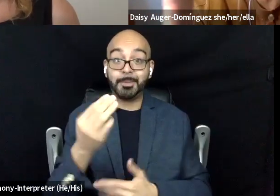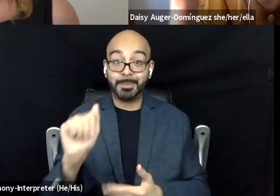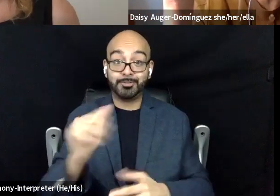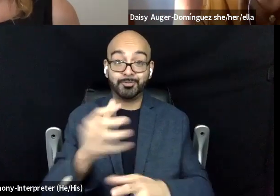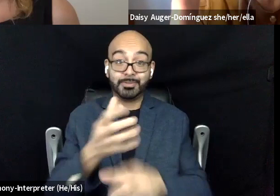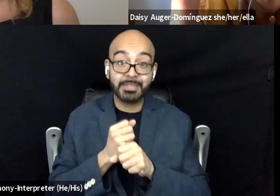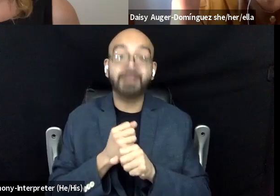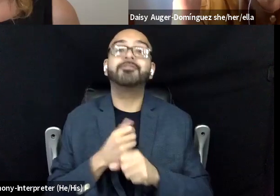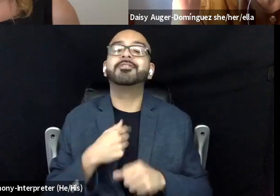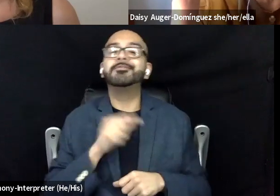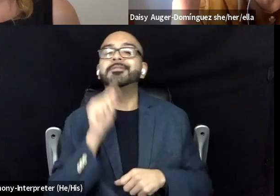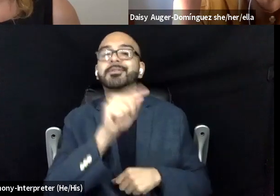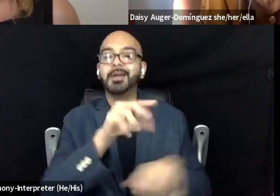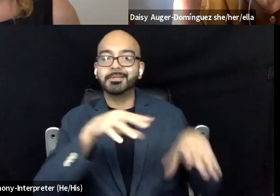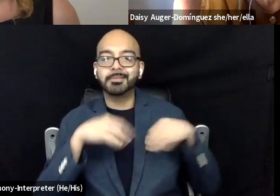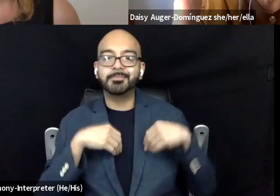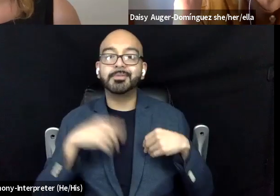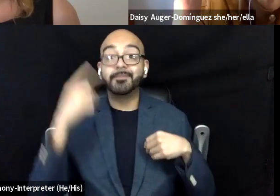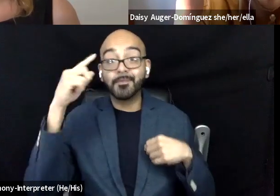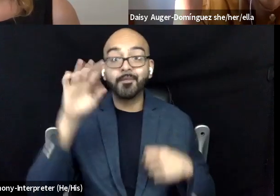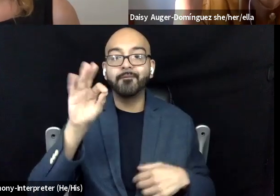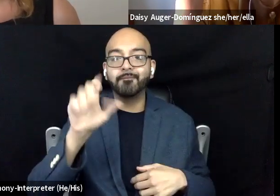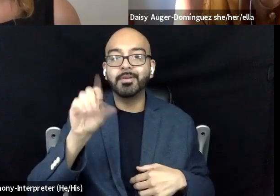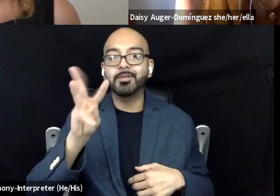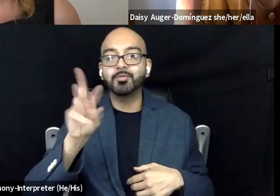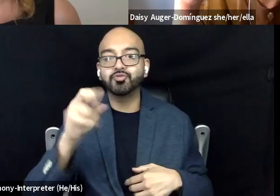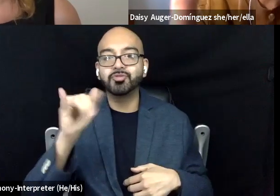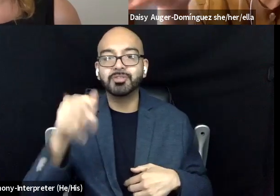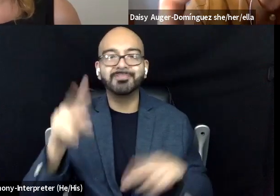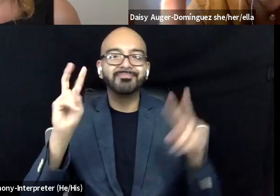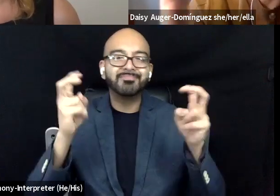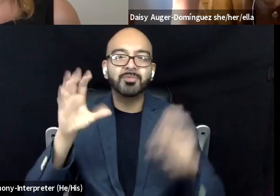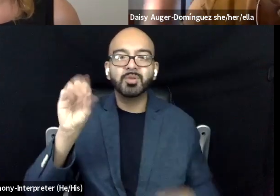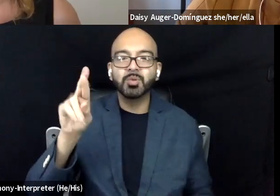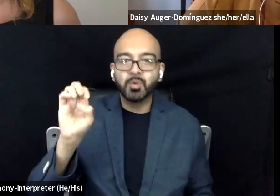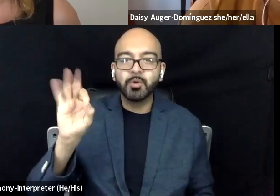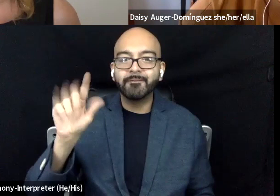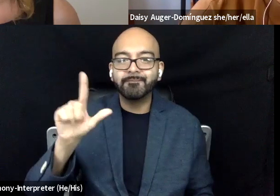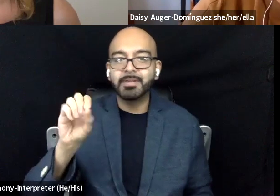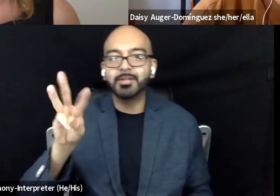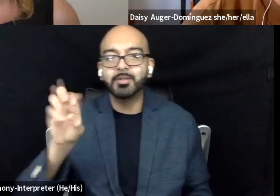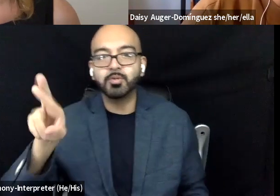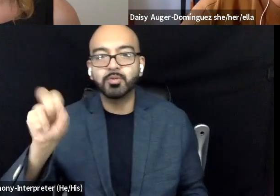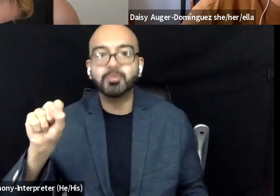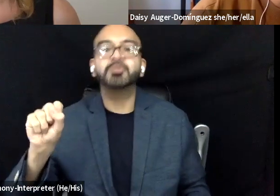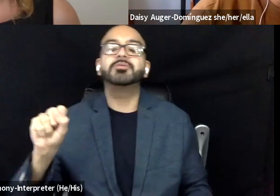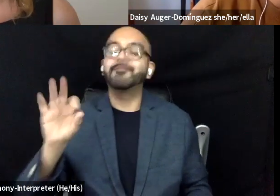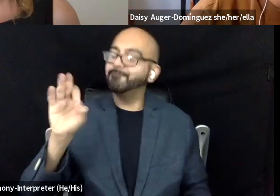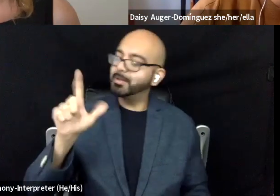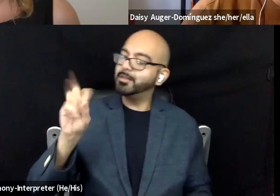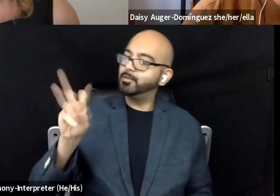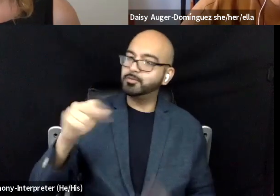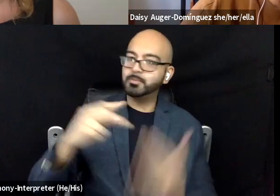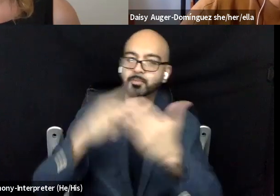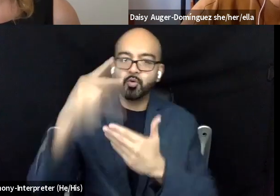I was accepted into a fellowship for the Coral Fellows Program, which is a postgraduate leadership training program. And it